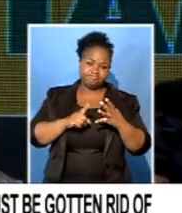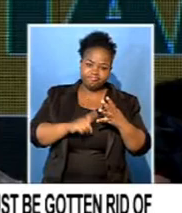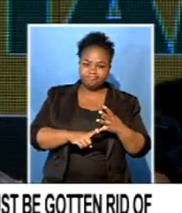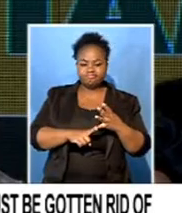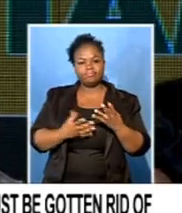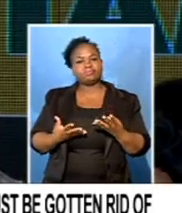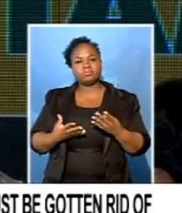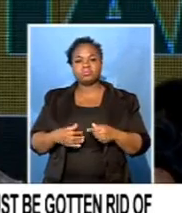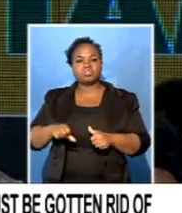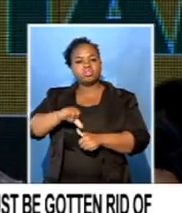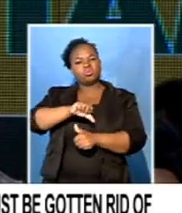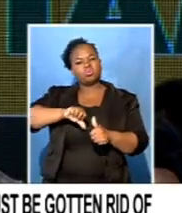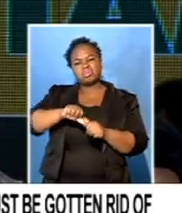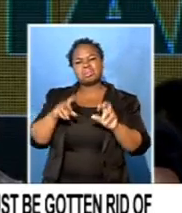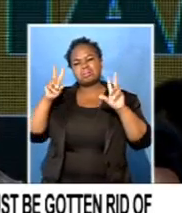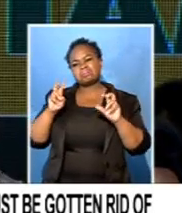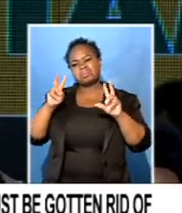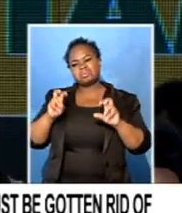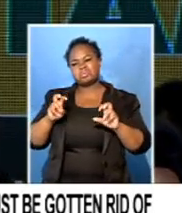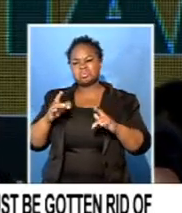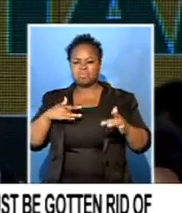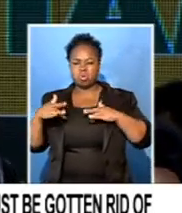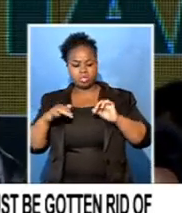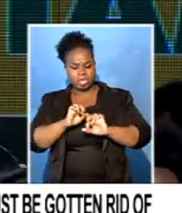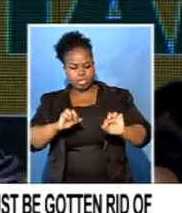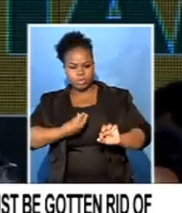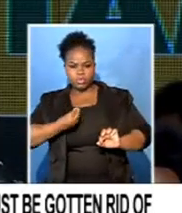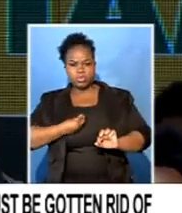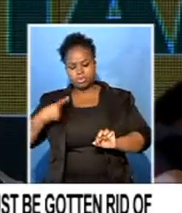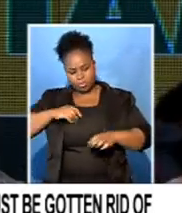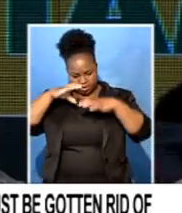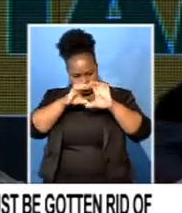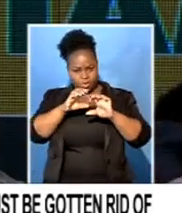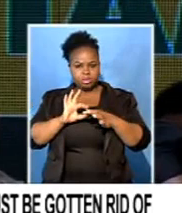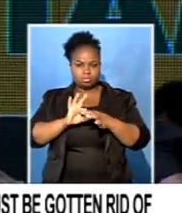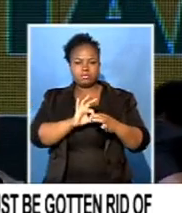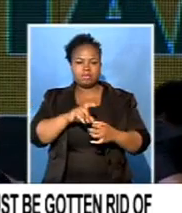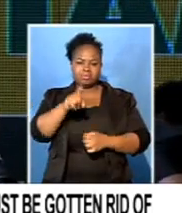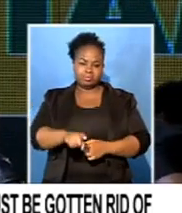to general social issues of concern to them.